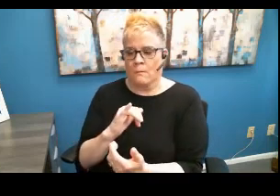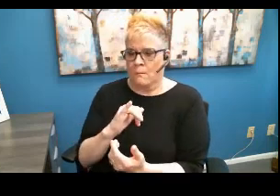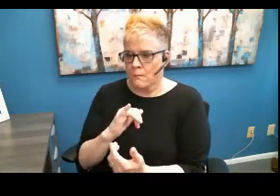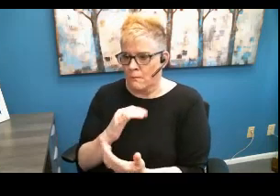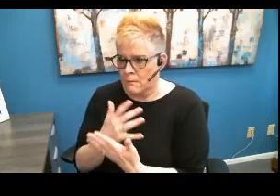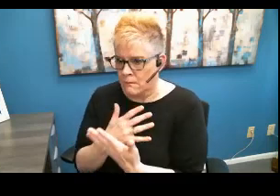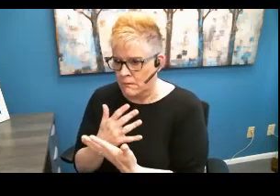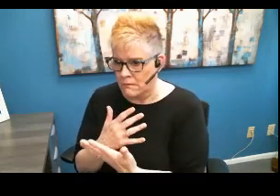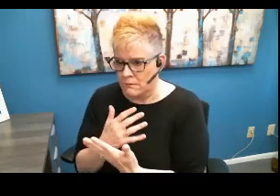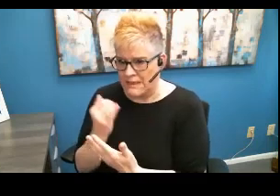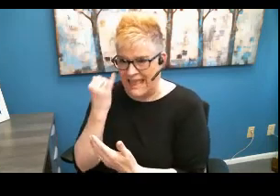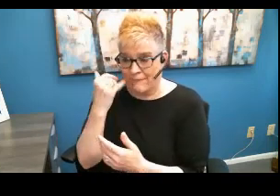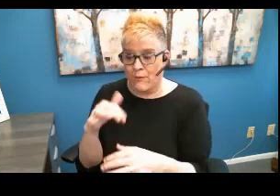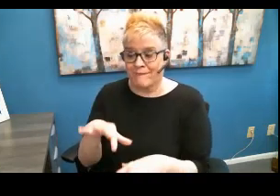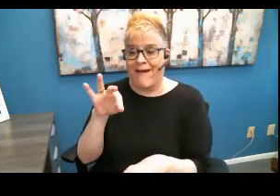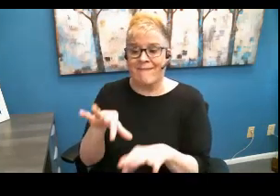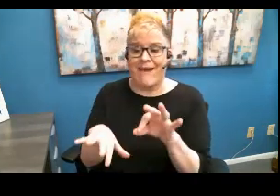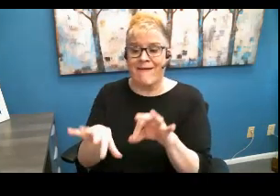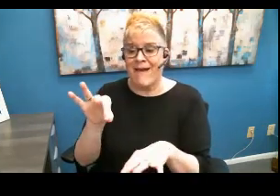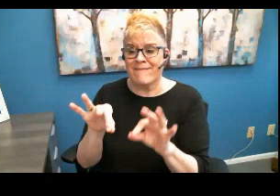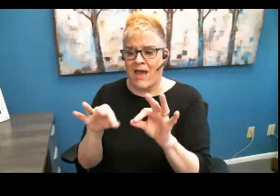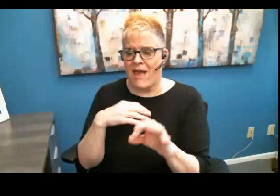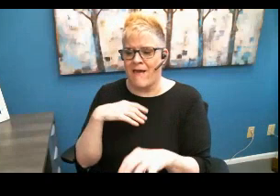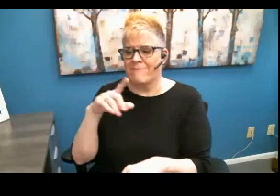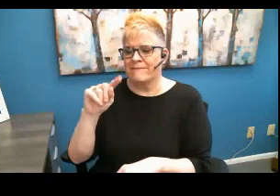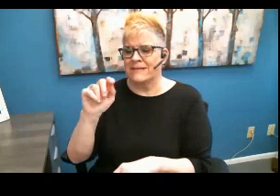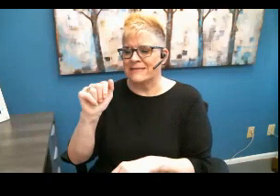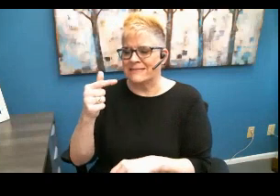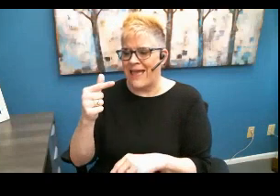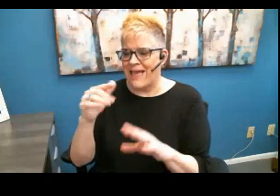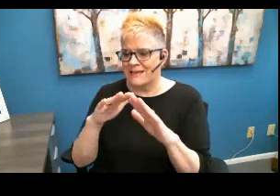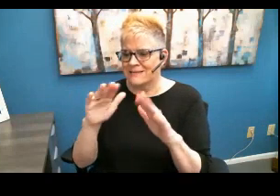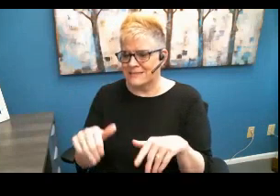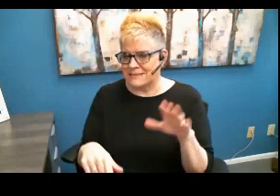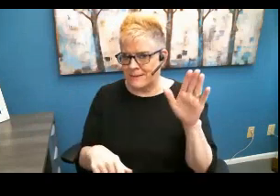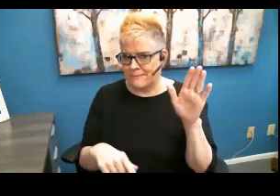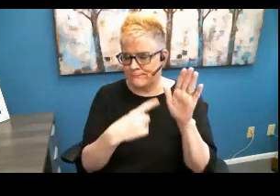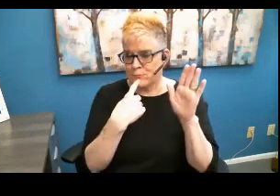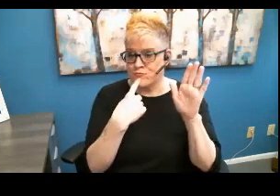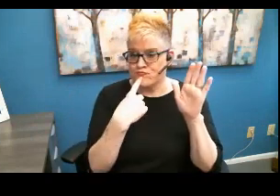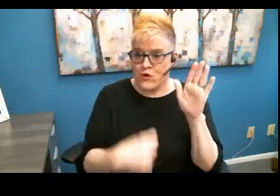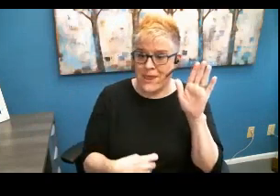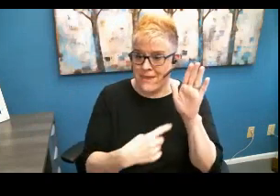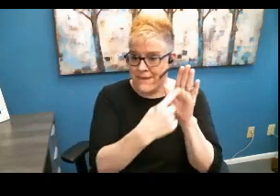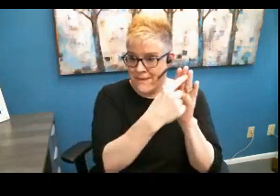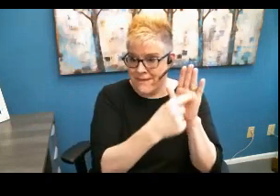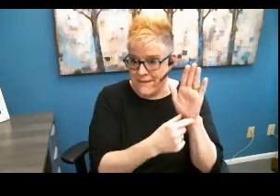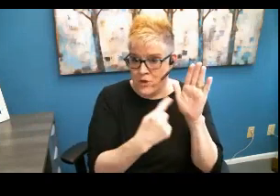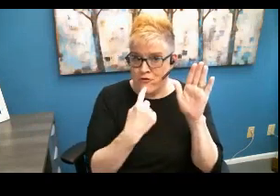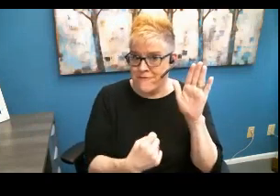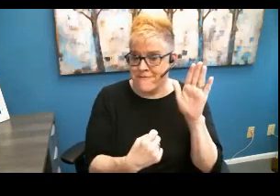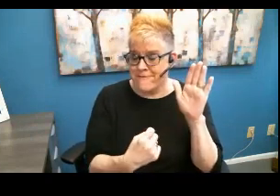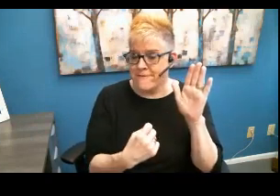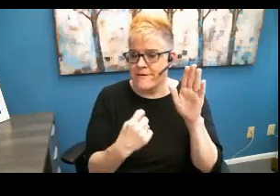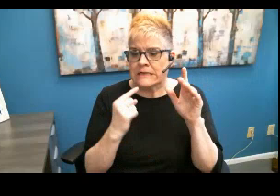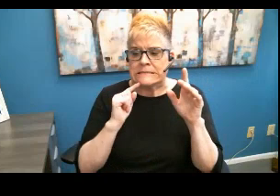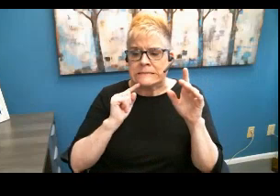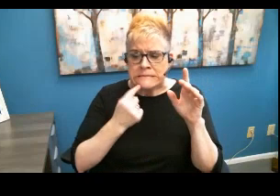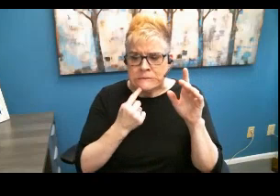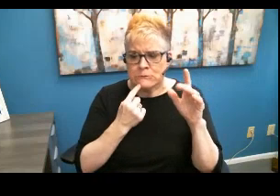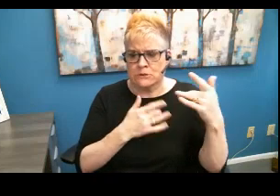we find issues, we have a tagging system, and we would, red tag is a serious concern, and